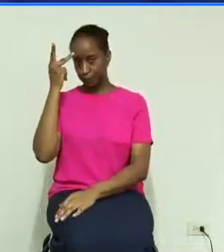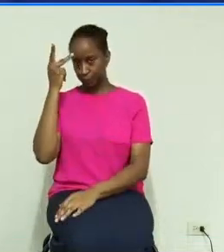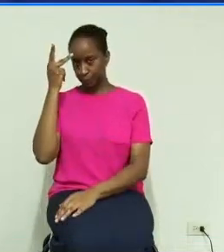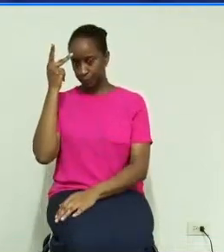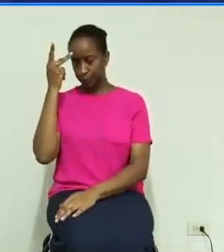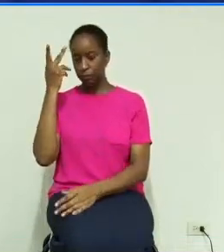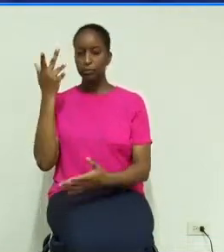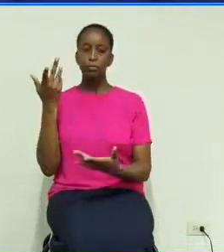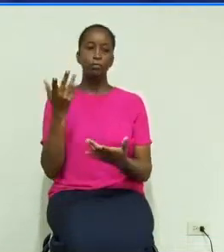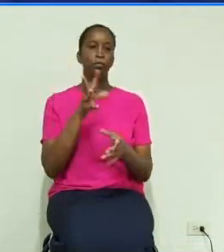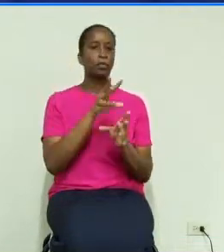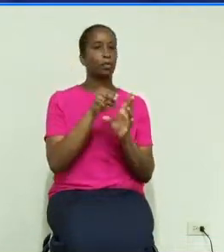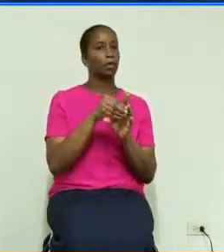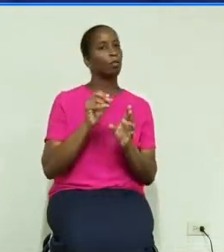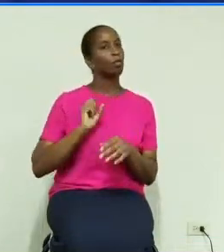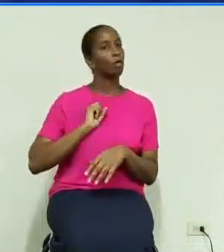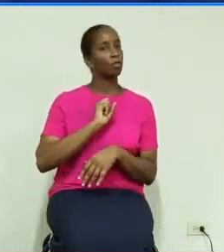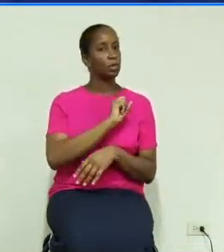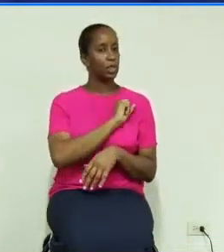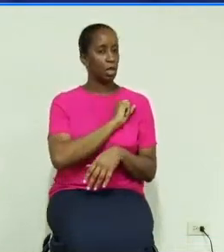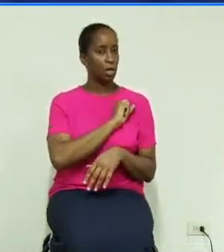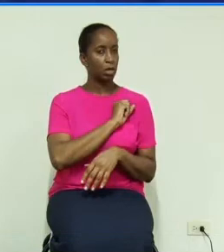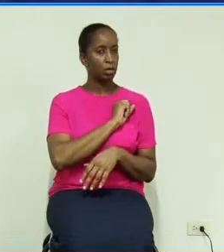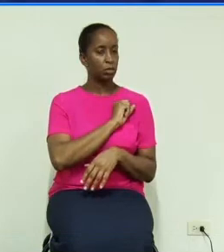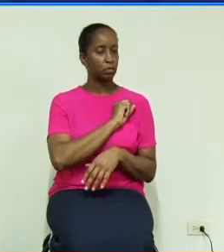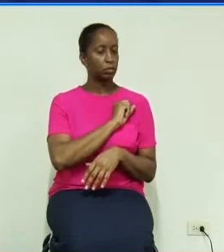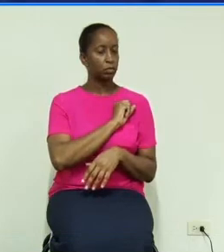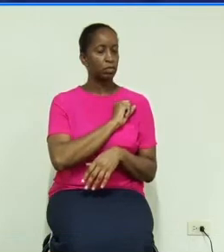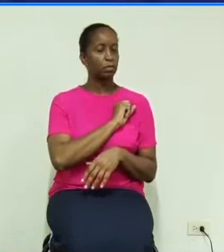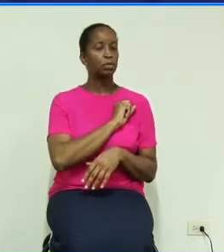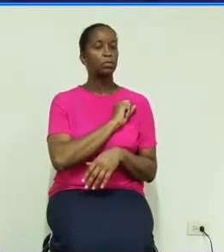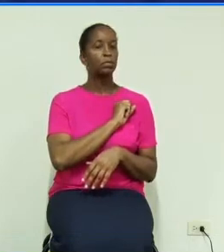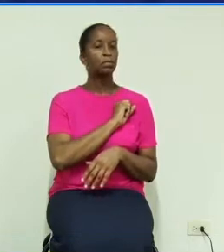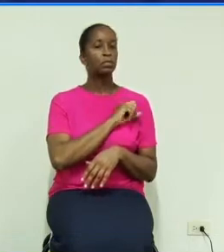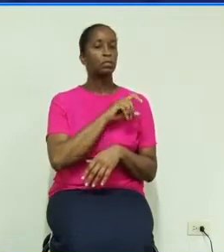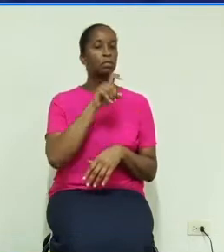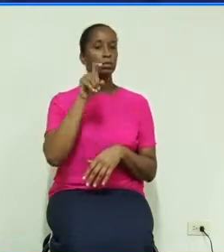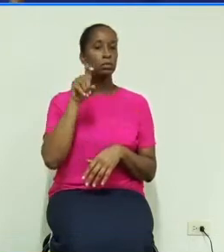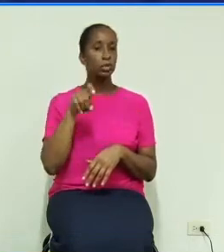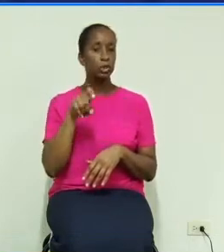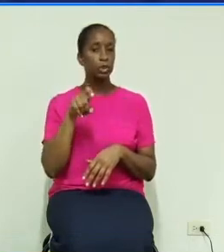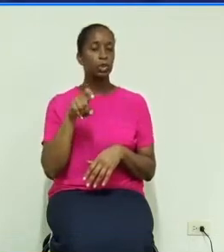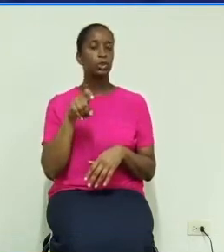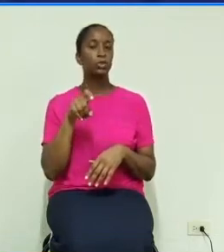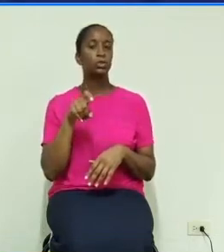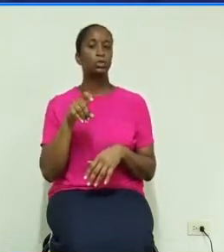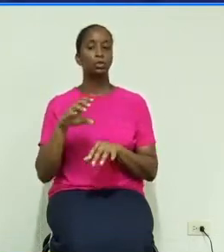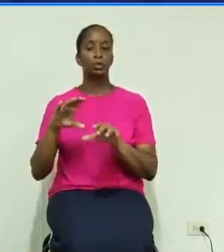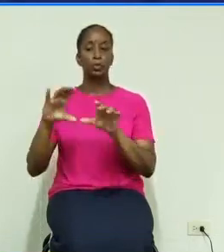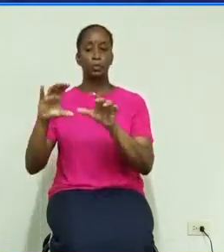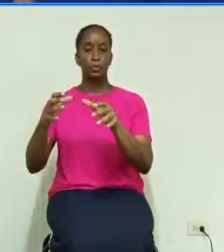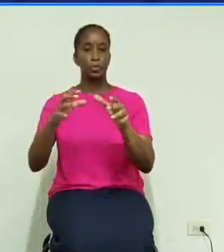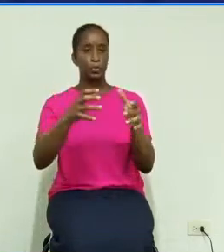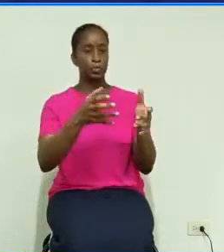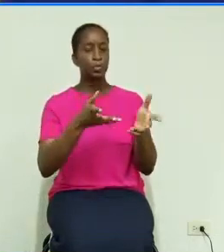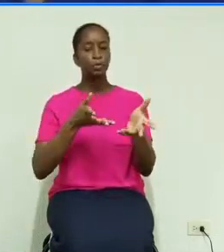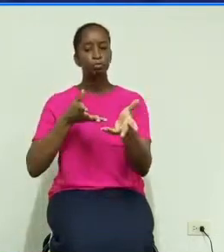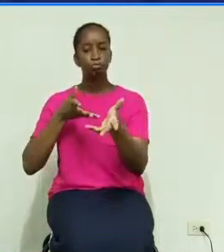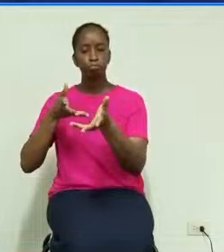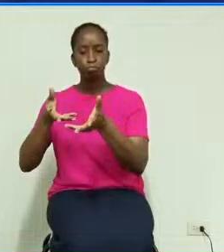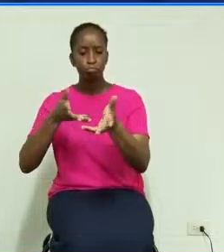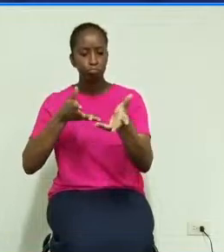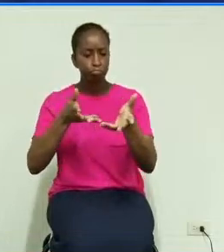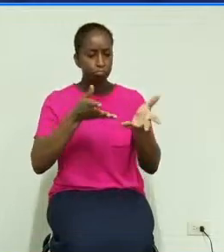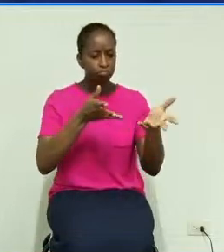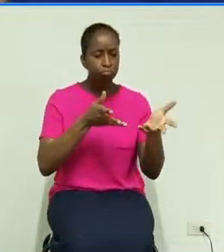now, engage communities and let people know maybe sometimes what are the challenges that they face, and just